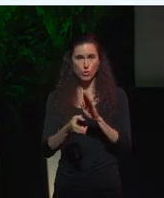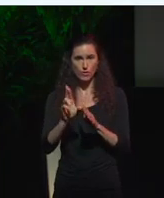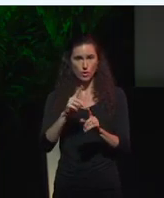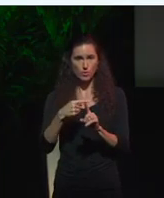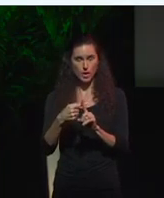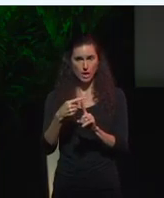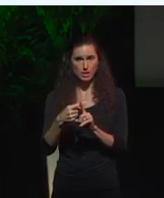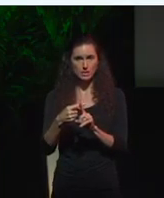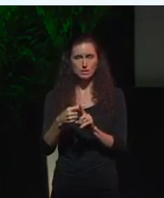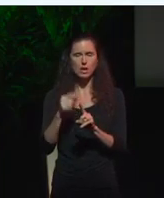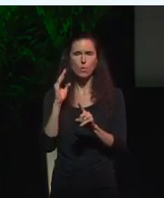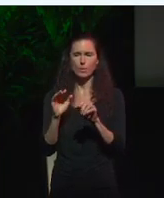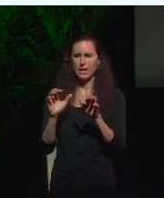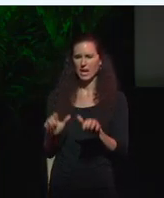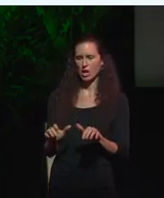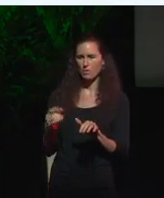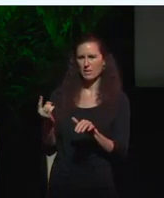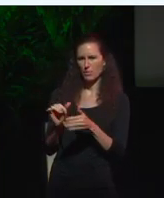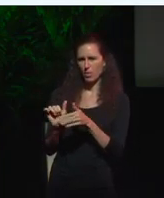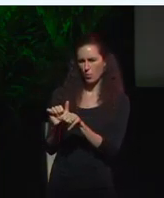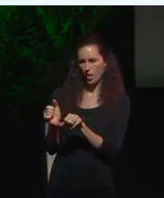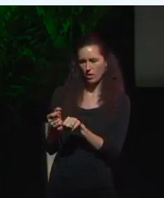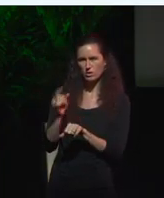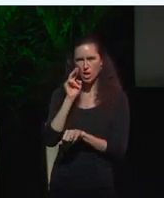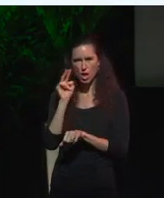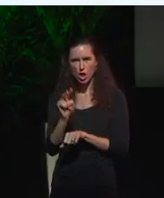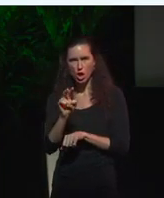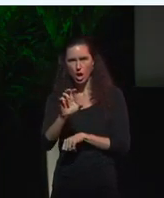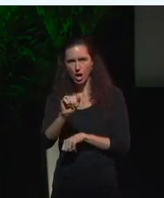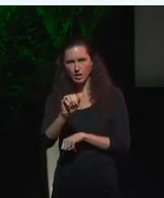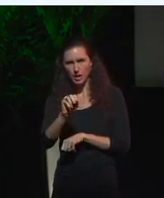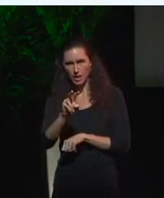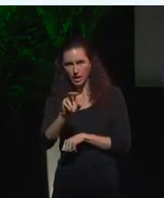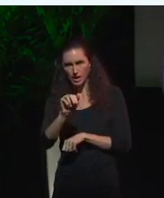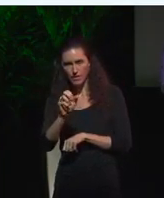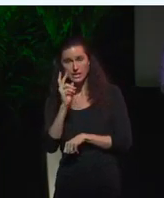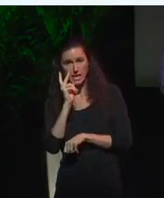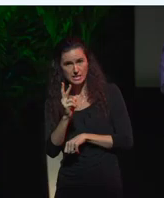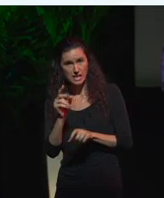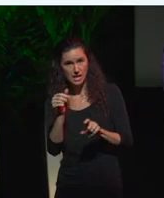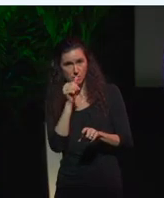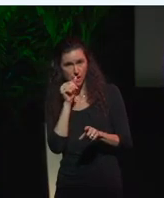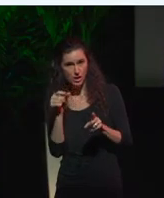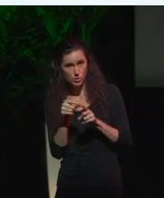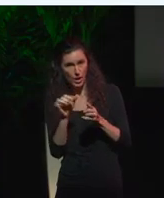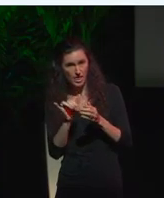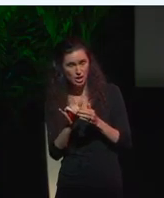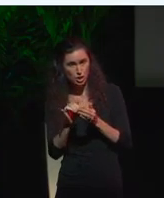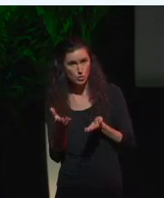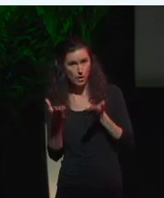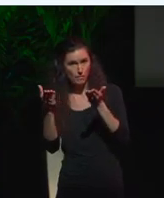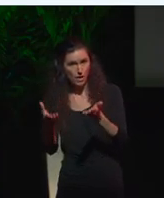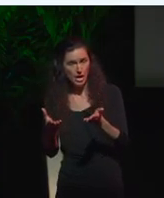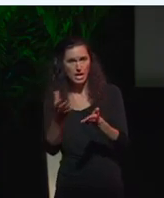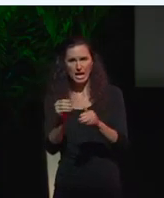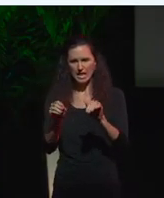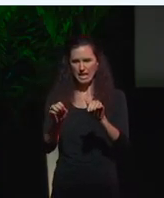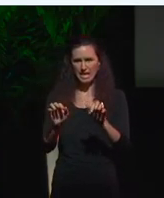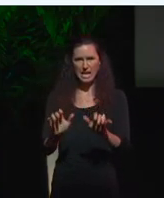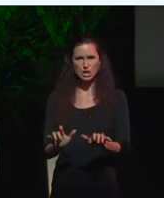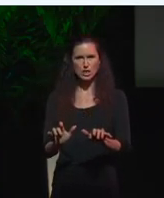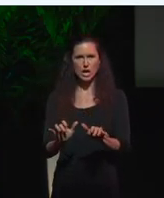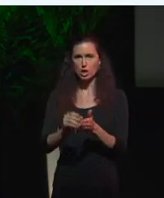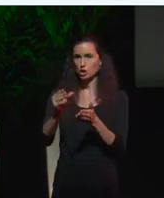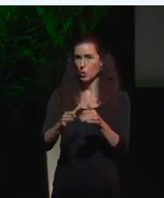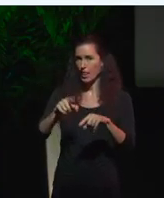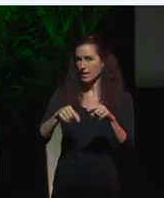a ProctorU proctor. So they look in Canvas, they see the password that you provided, and they actually manually enter that, the student